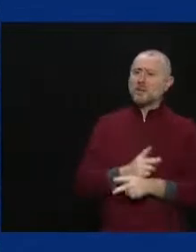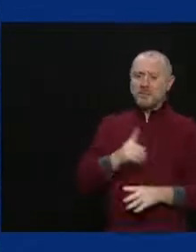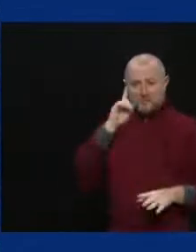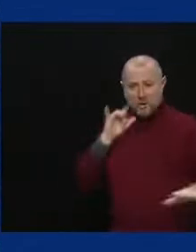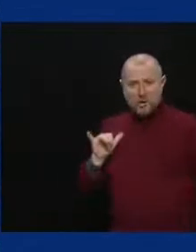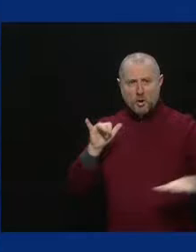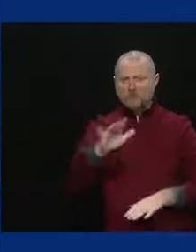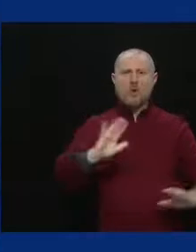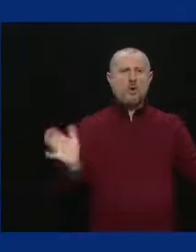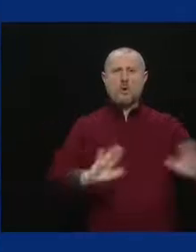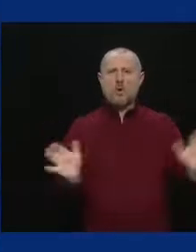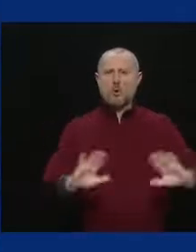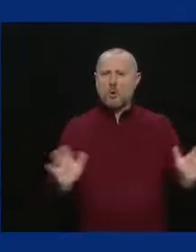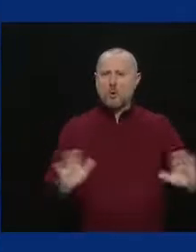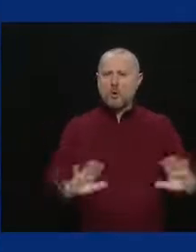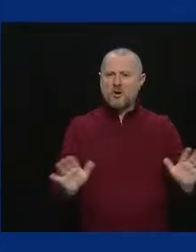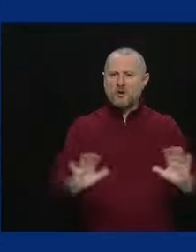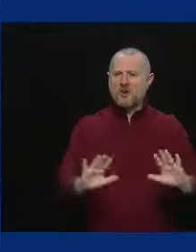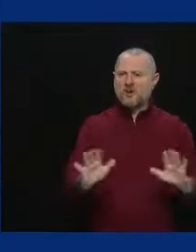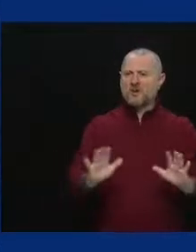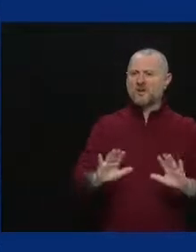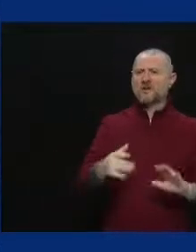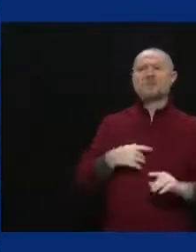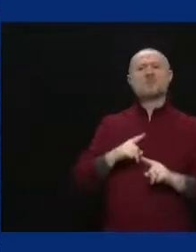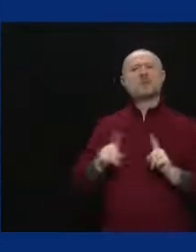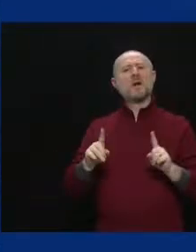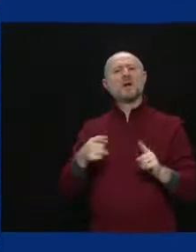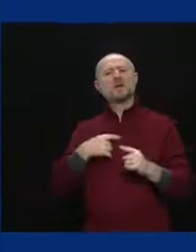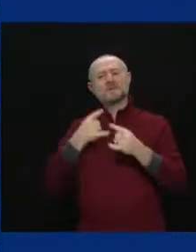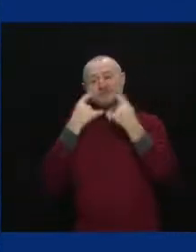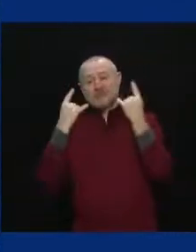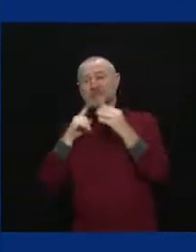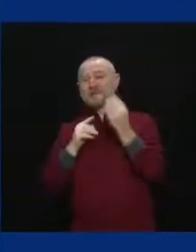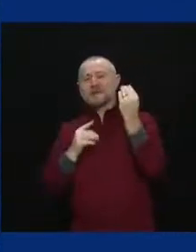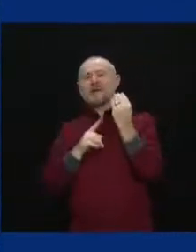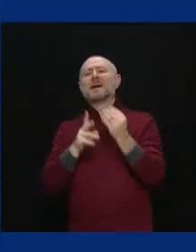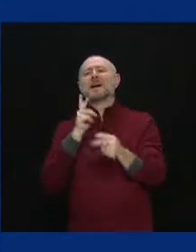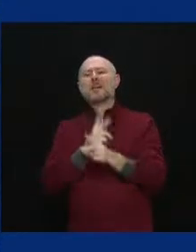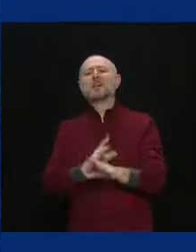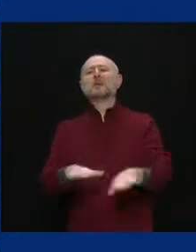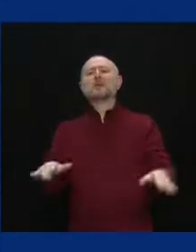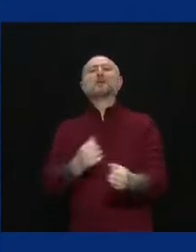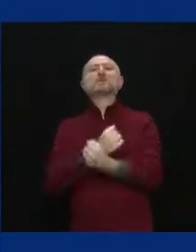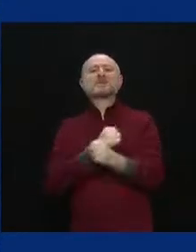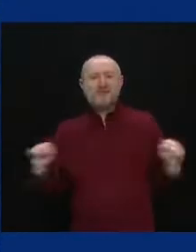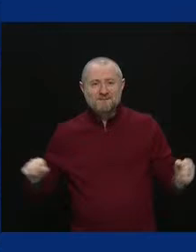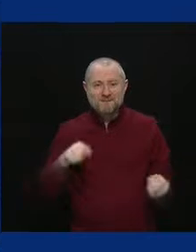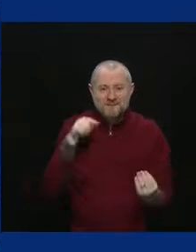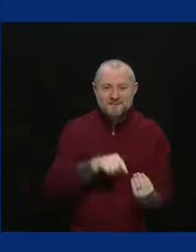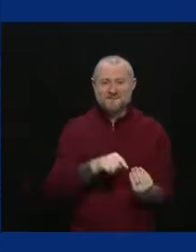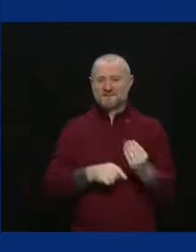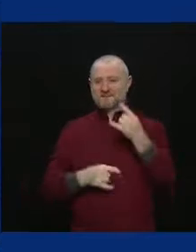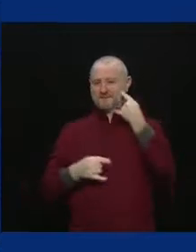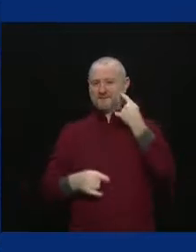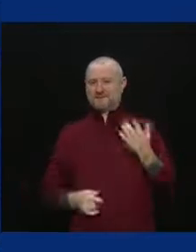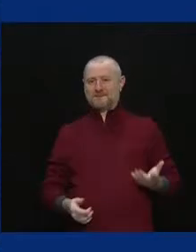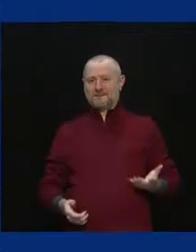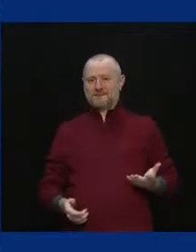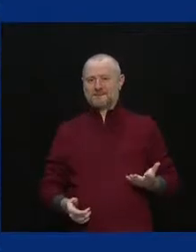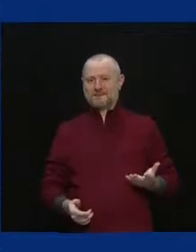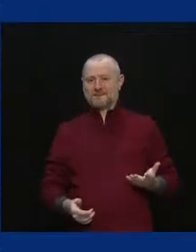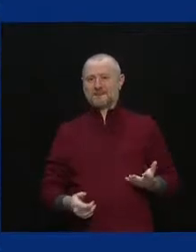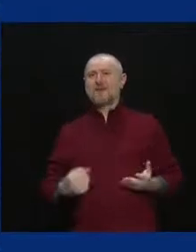we don't have to, but this has kept children safe and in a learning environment. And I